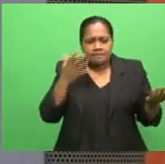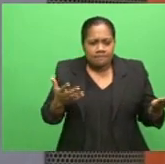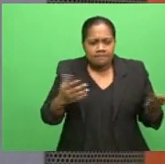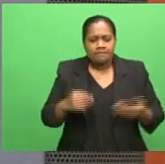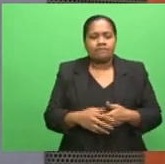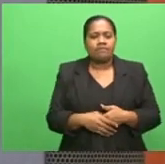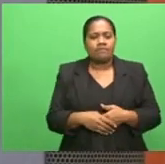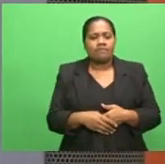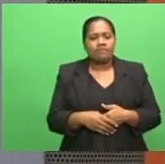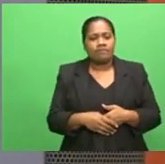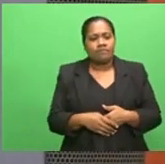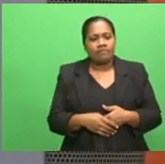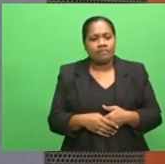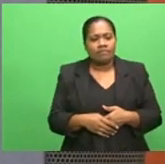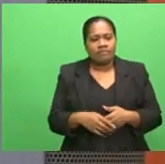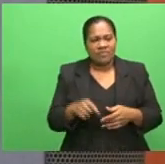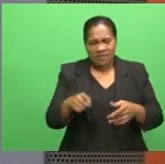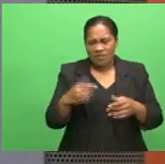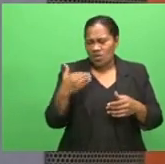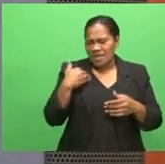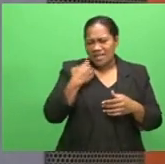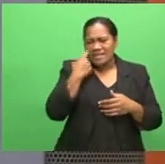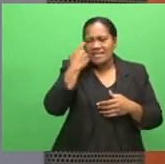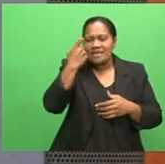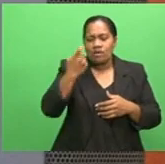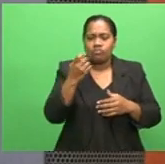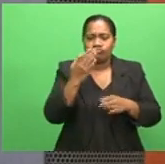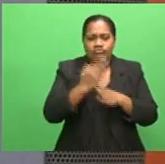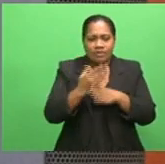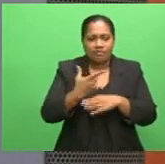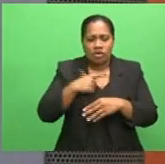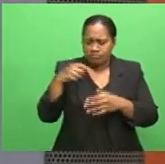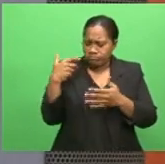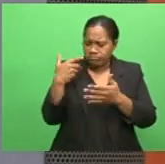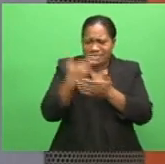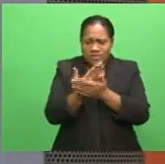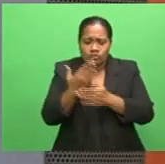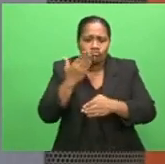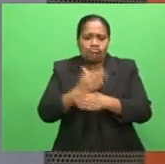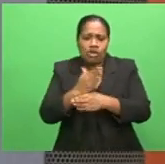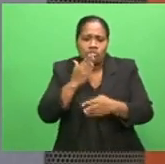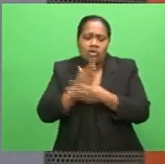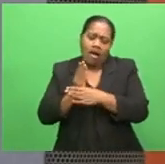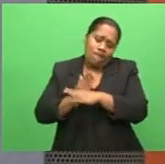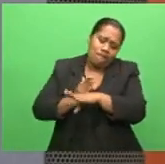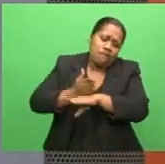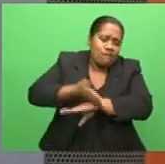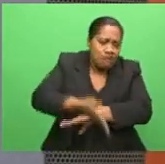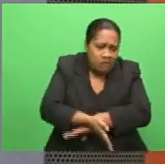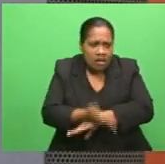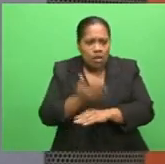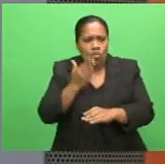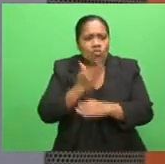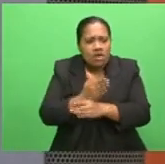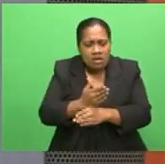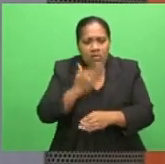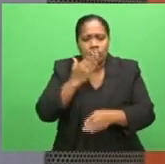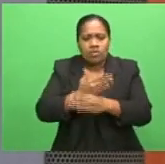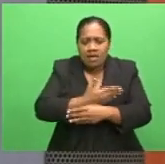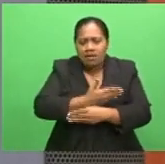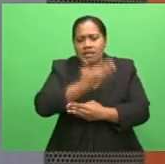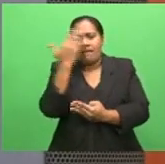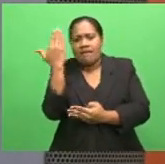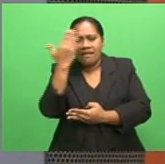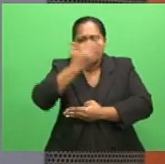relieve these frontline healthcare workers, because they have been working, overtime. They have been working day in, night out,